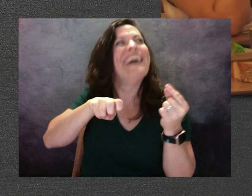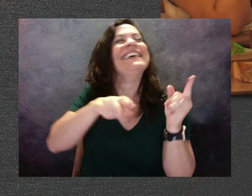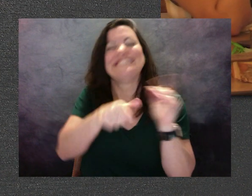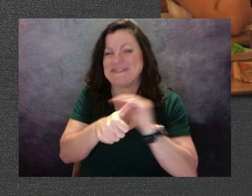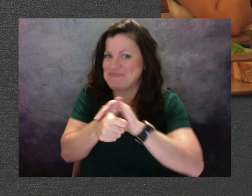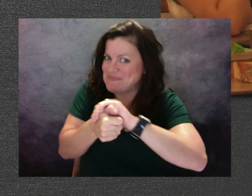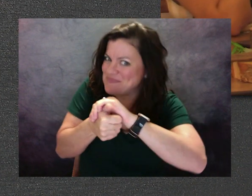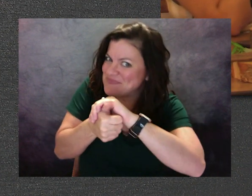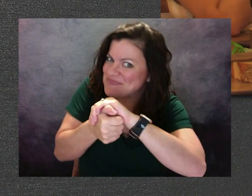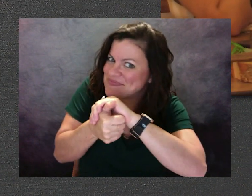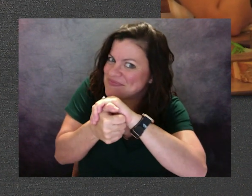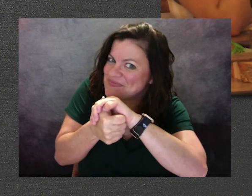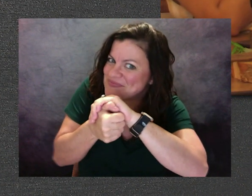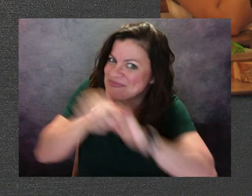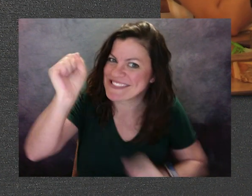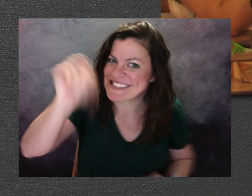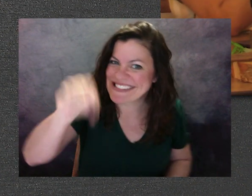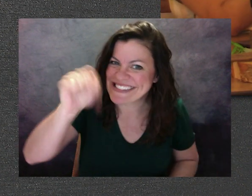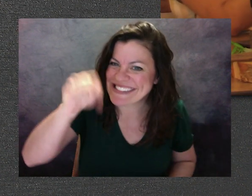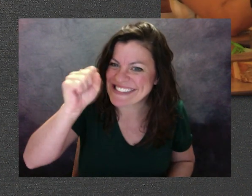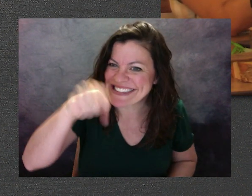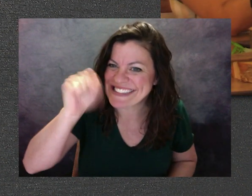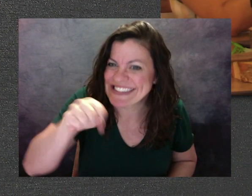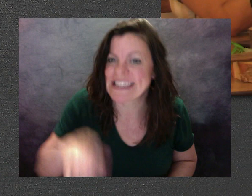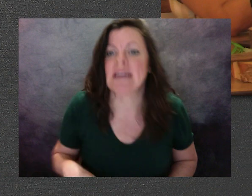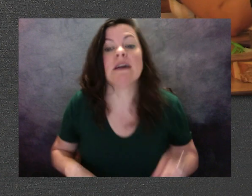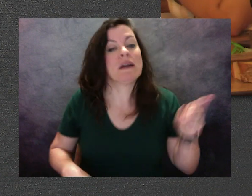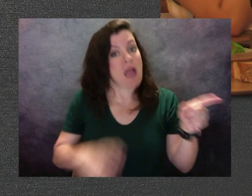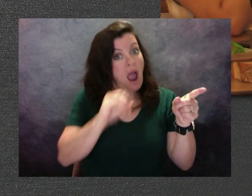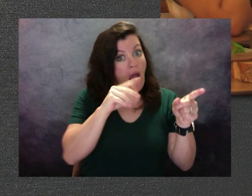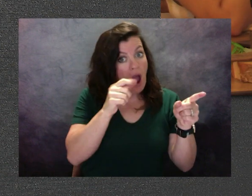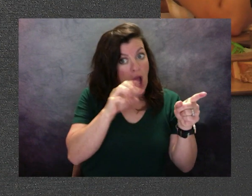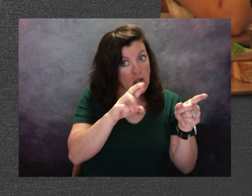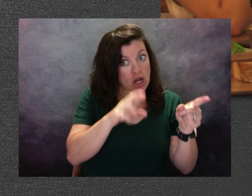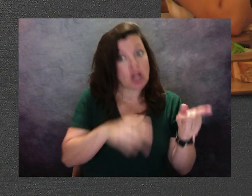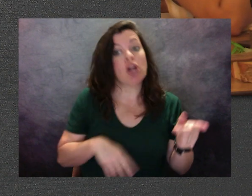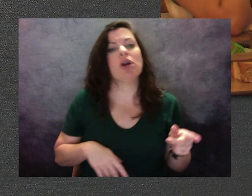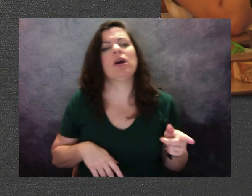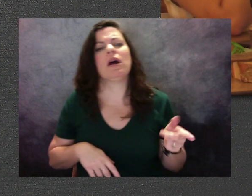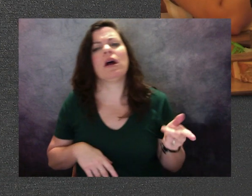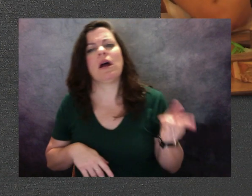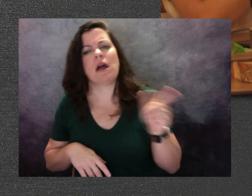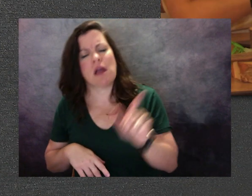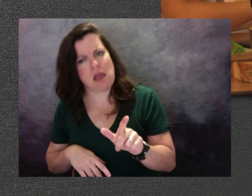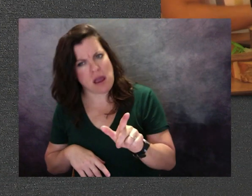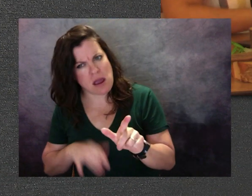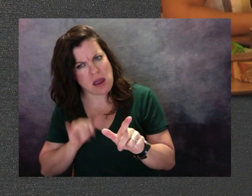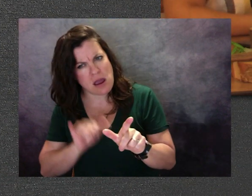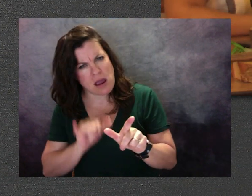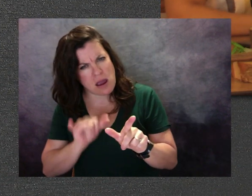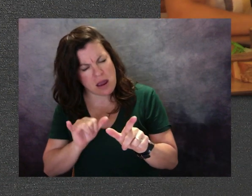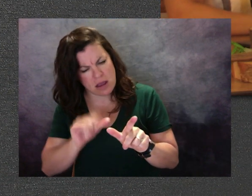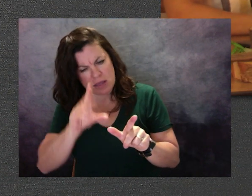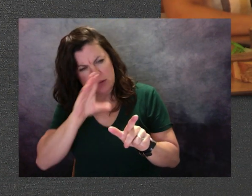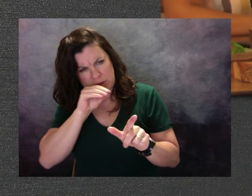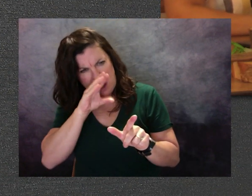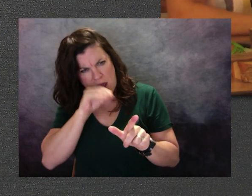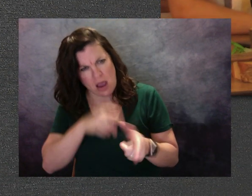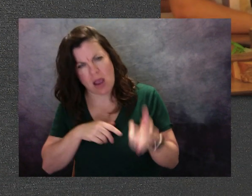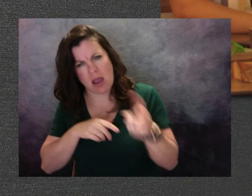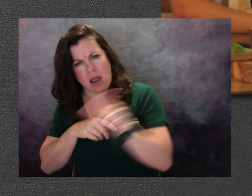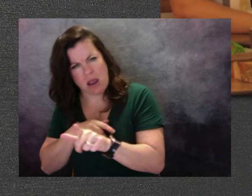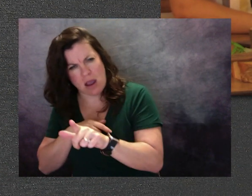again. So I think we have our pattern here. I think it's gonna go otter,